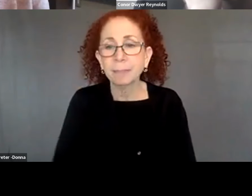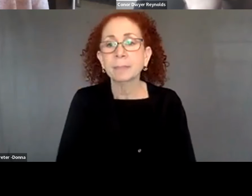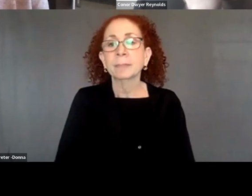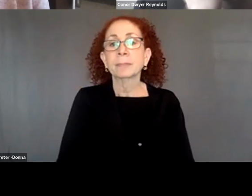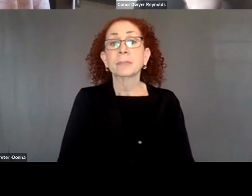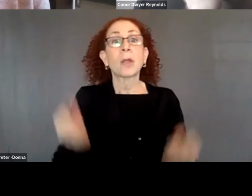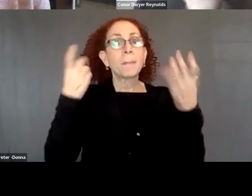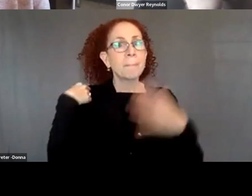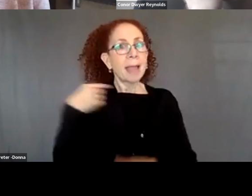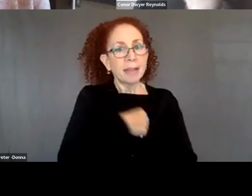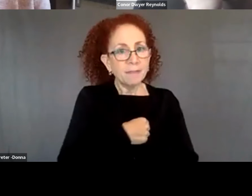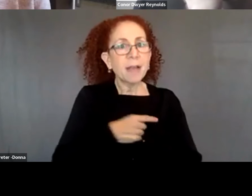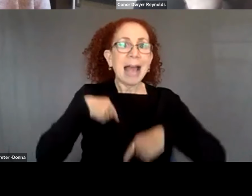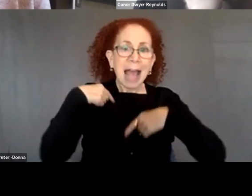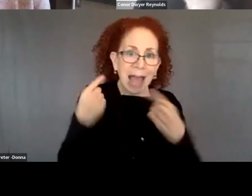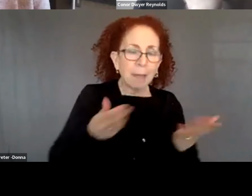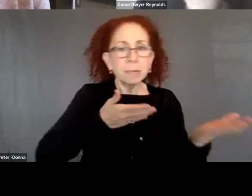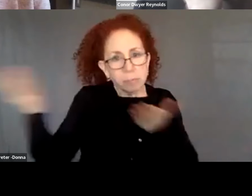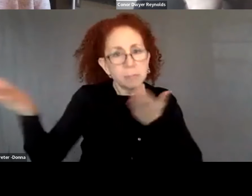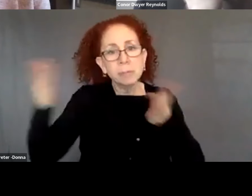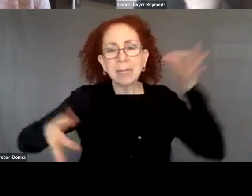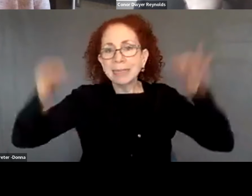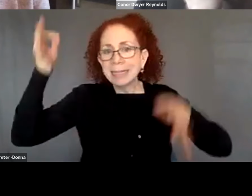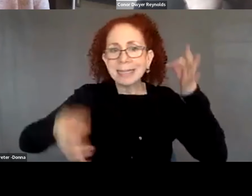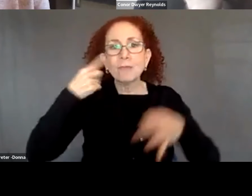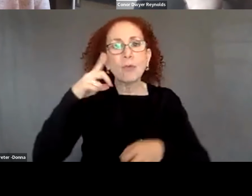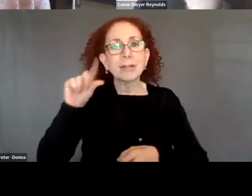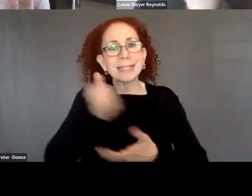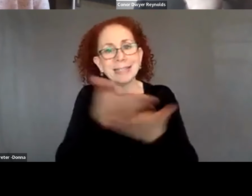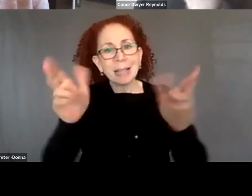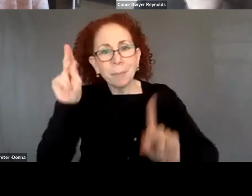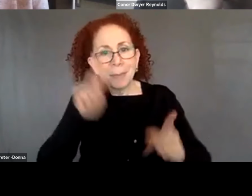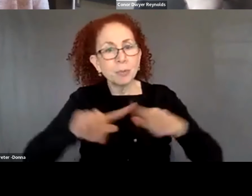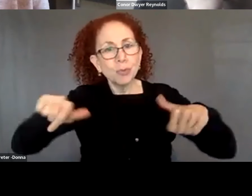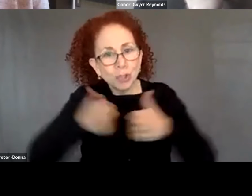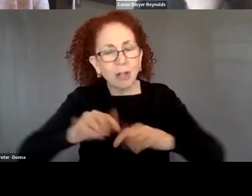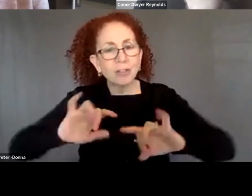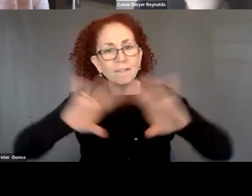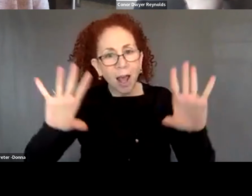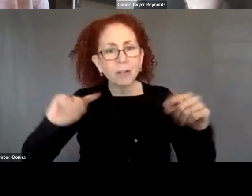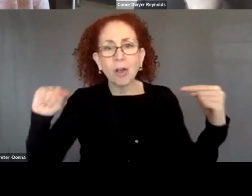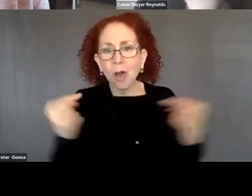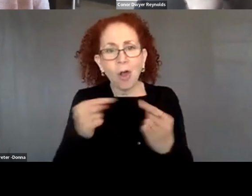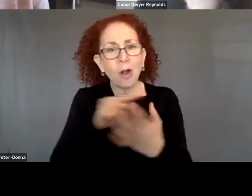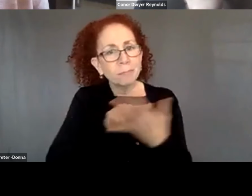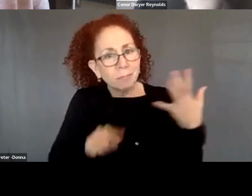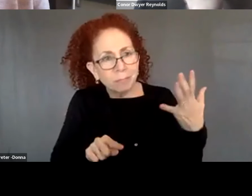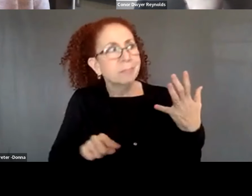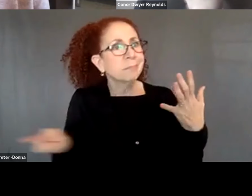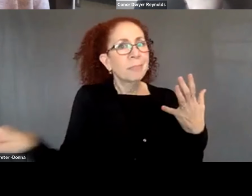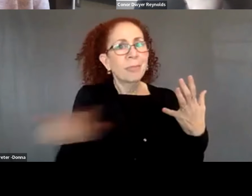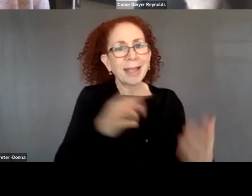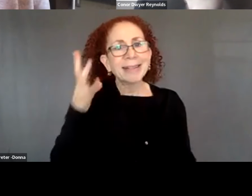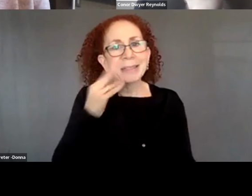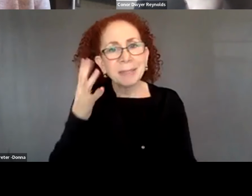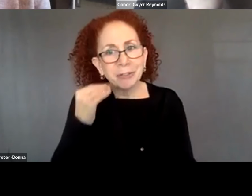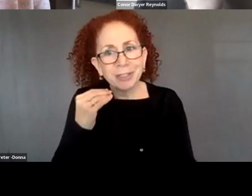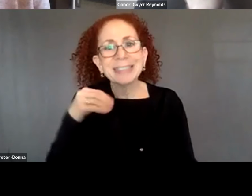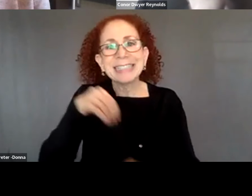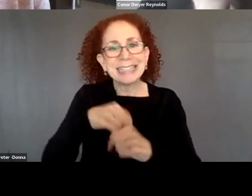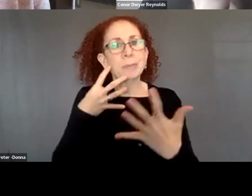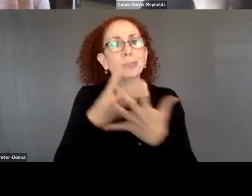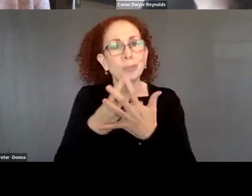been litigating on behalf of disabled people to challenge the violence and the harms that are experienced in